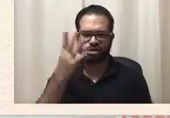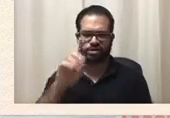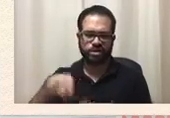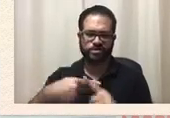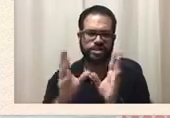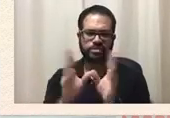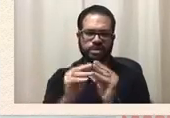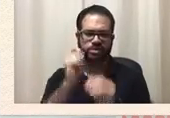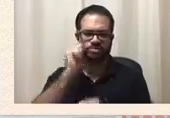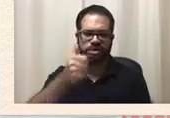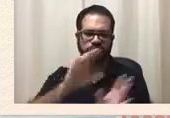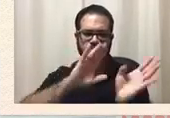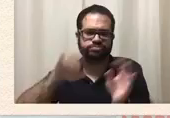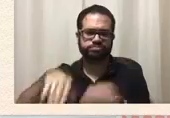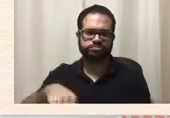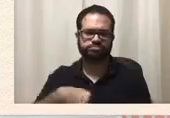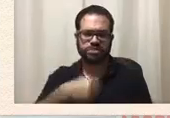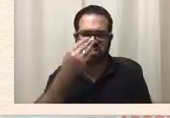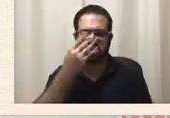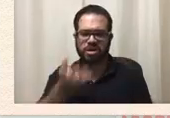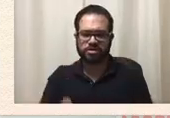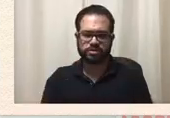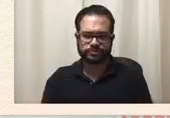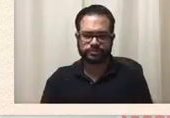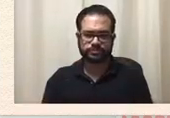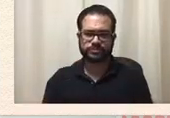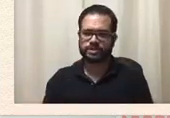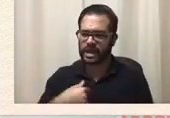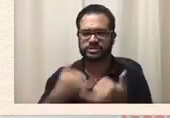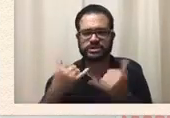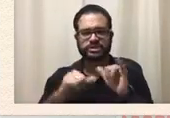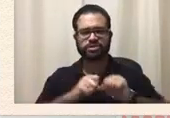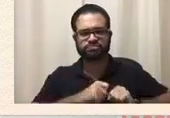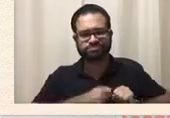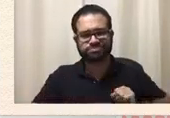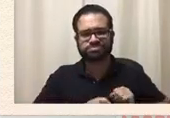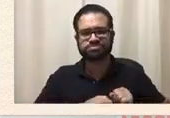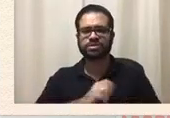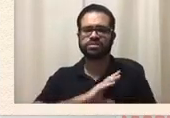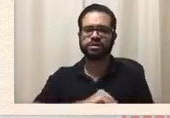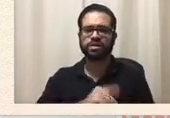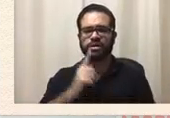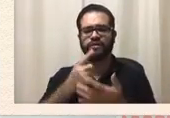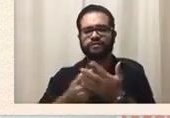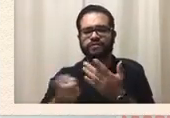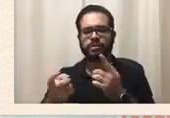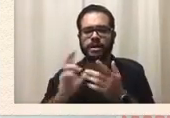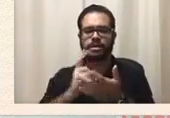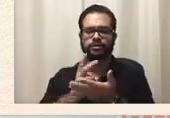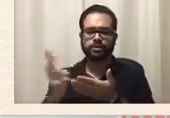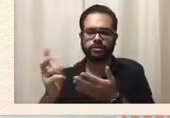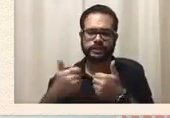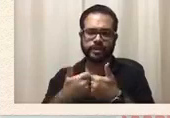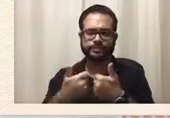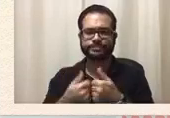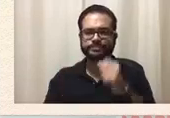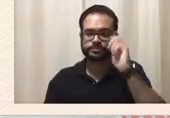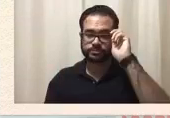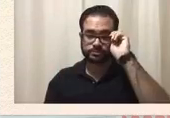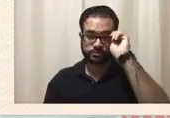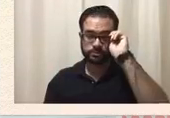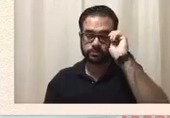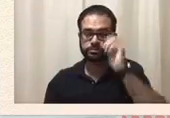After all, I was still grieving from the loss. I spent most of the ride home